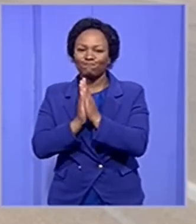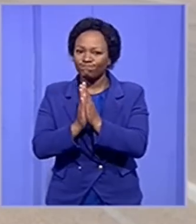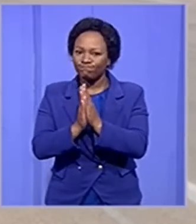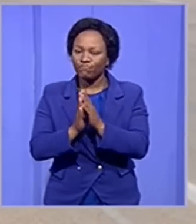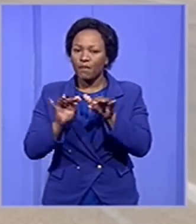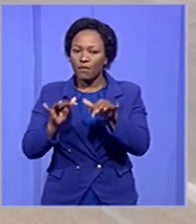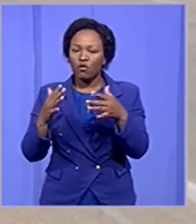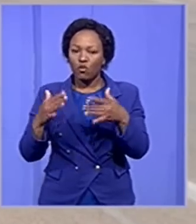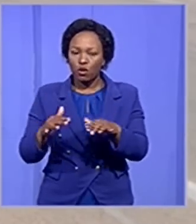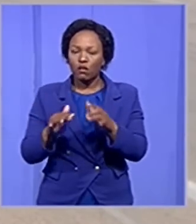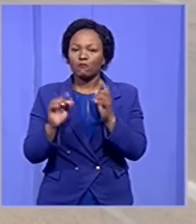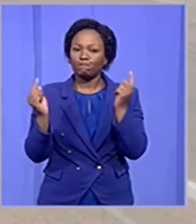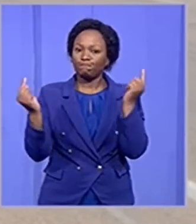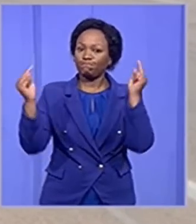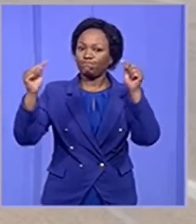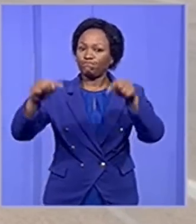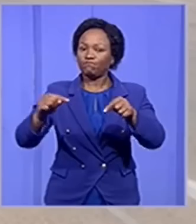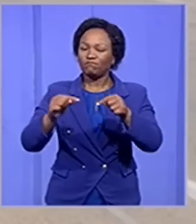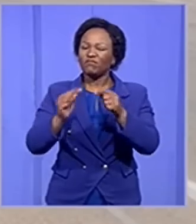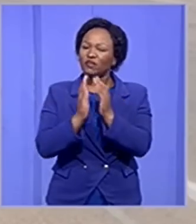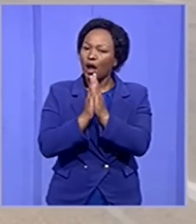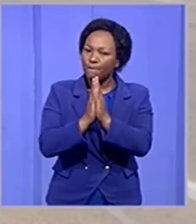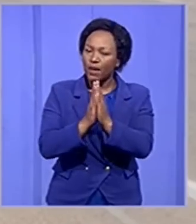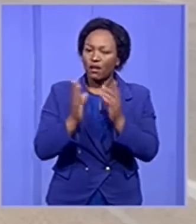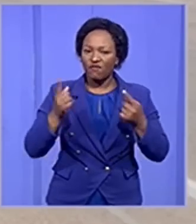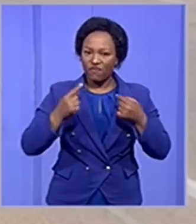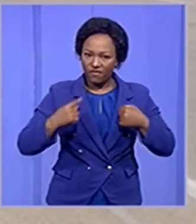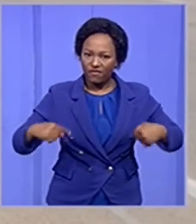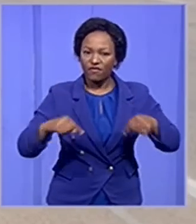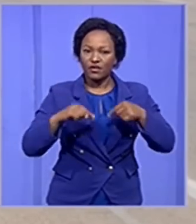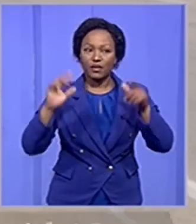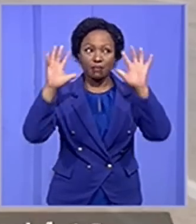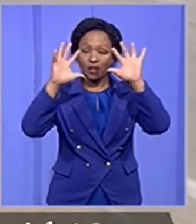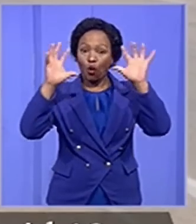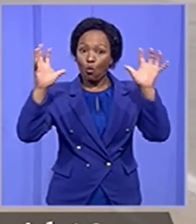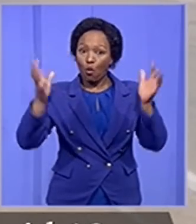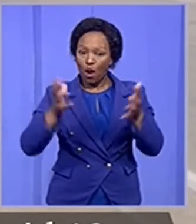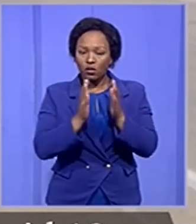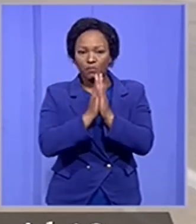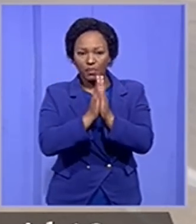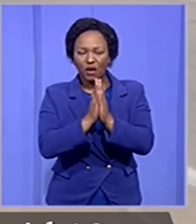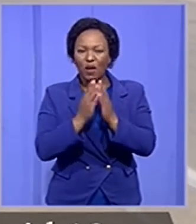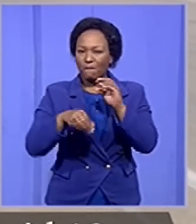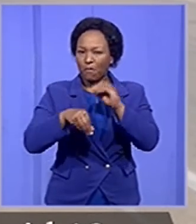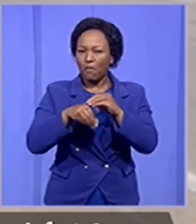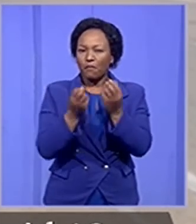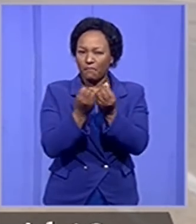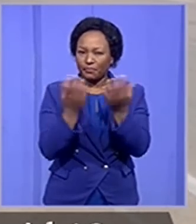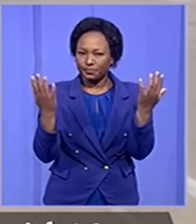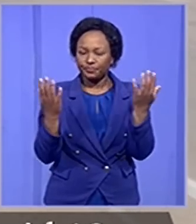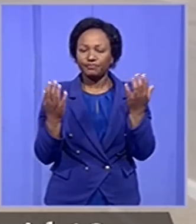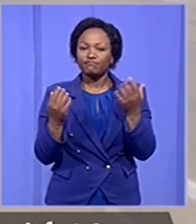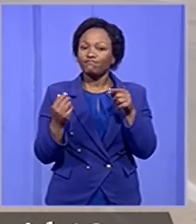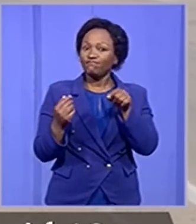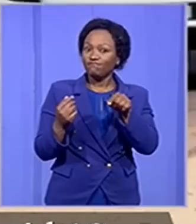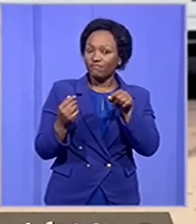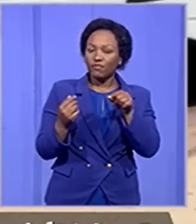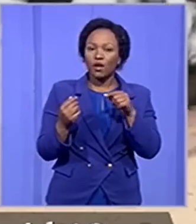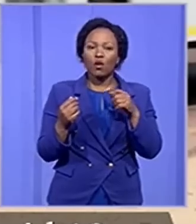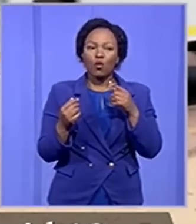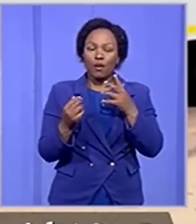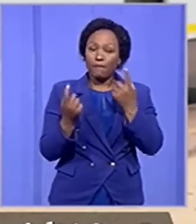kgonne go pitla ba rapedisha gore ba rapishelle fase ka gare ga mathata le mo lefaseng. Re tshepa gore le rena dikgwebo tsa rena